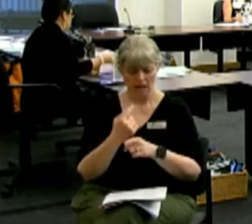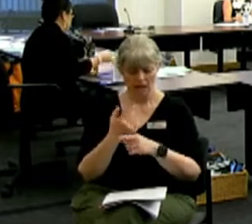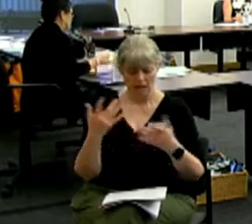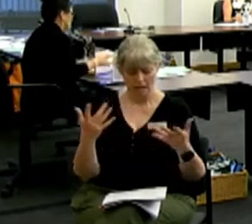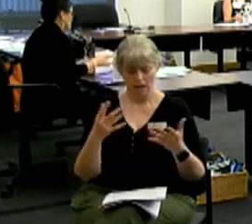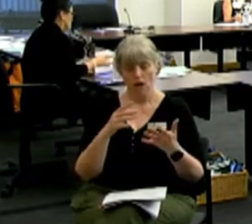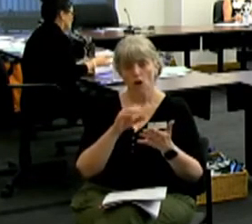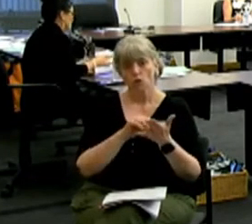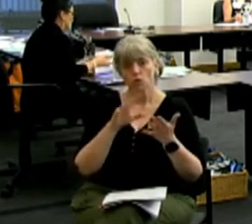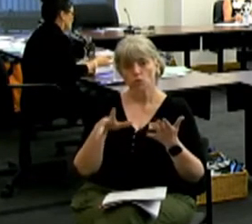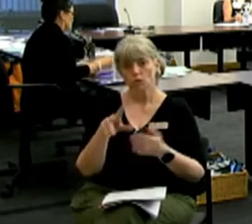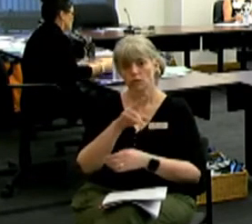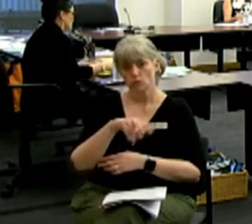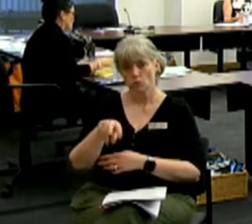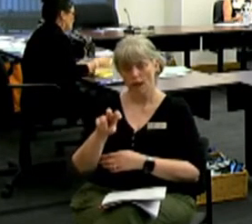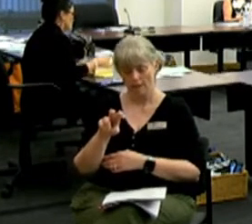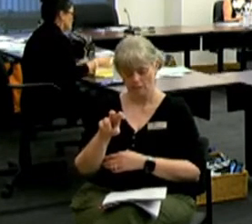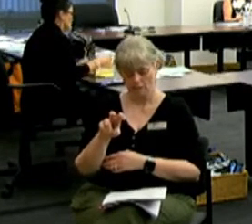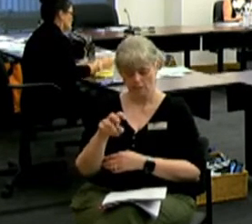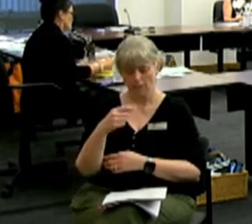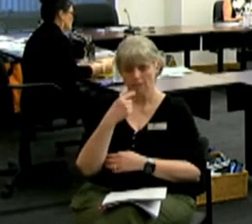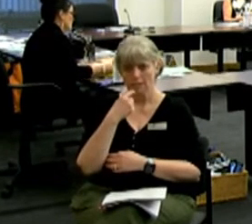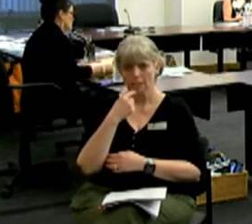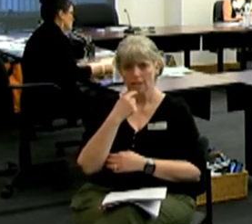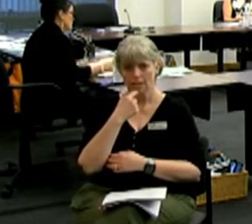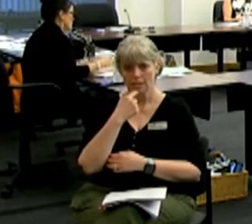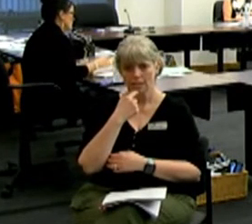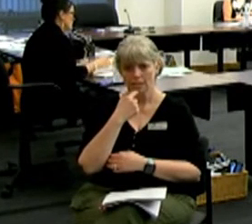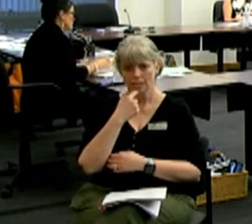Student travel cites our